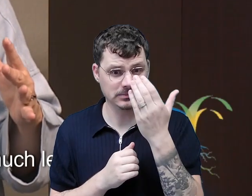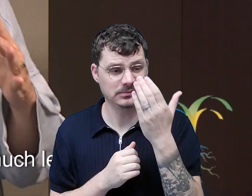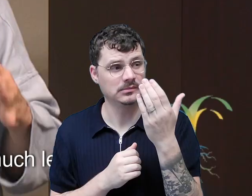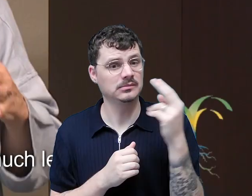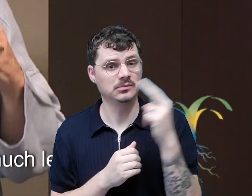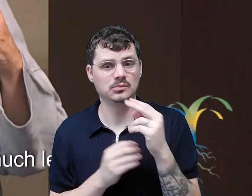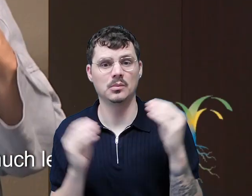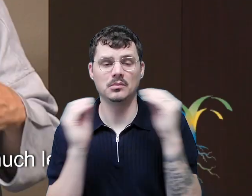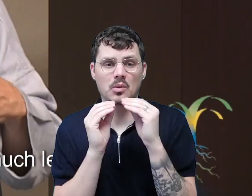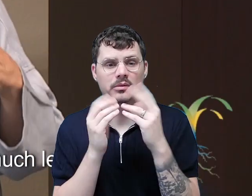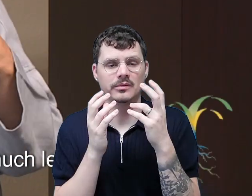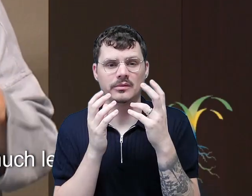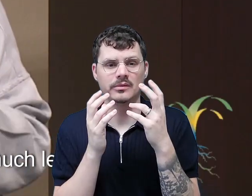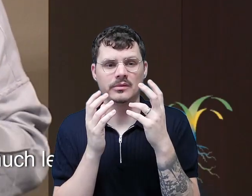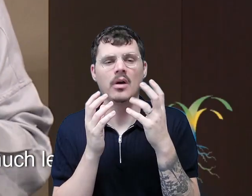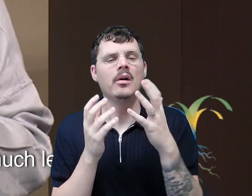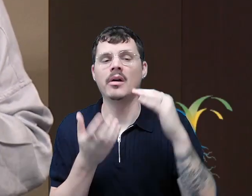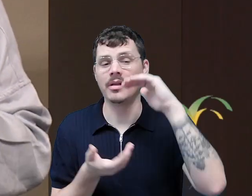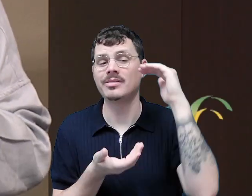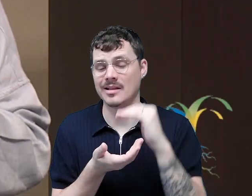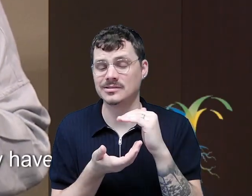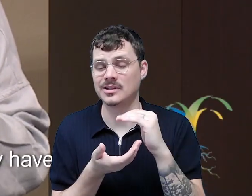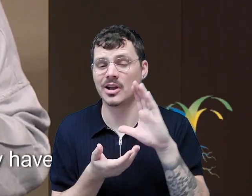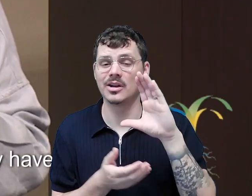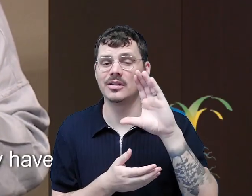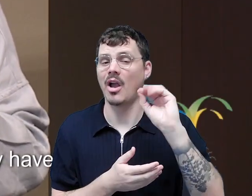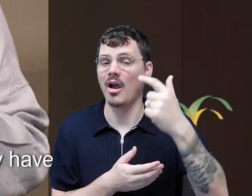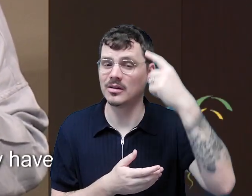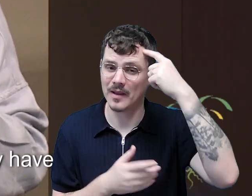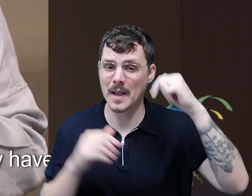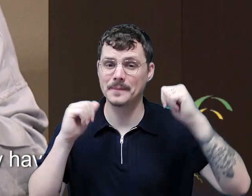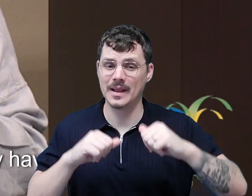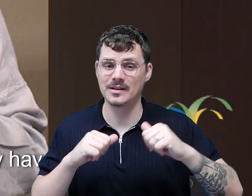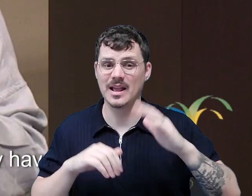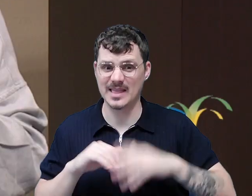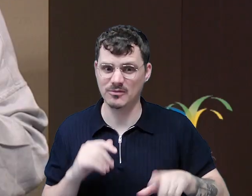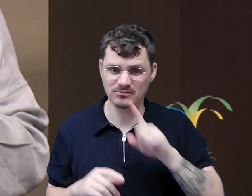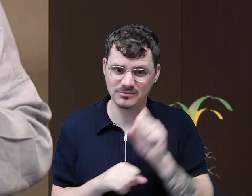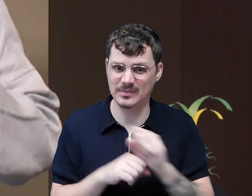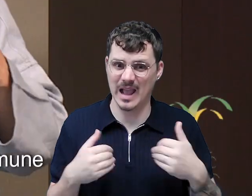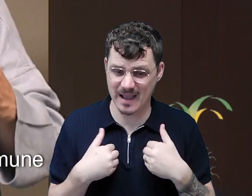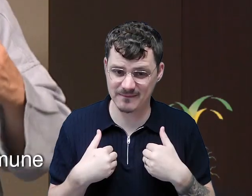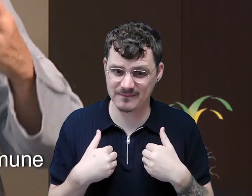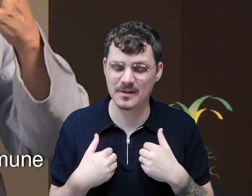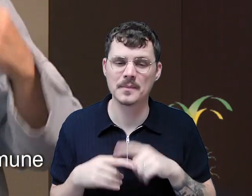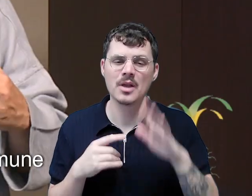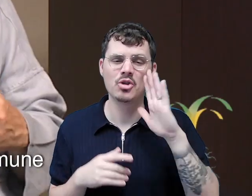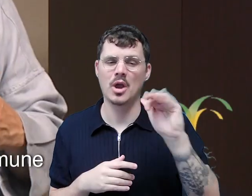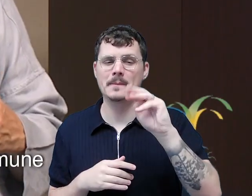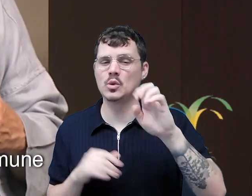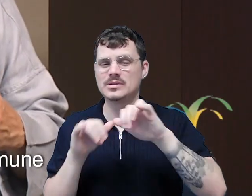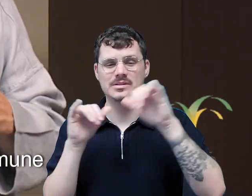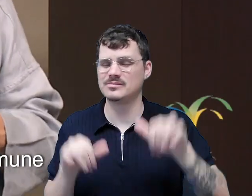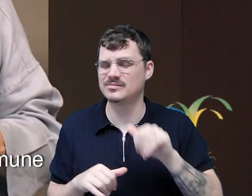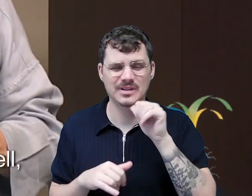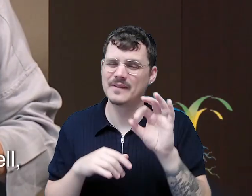So they end up appearing to have much less cognitive ability than they probably have. And then on top of